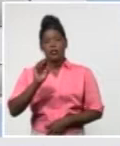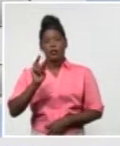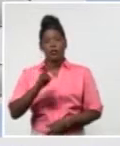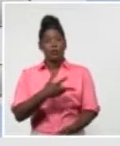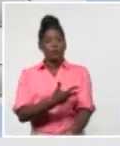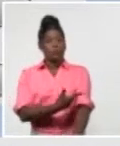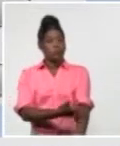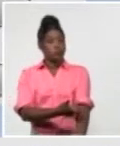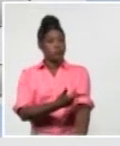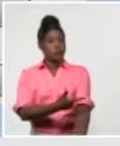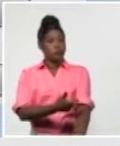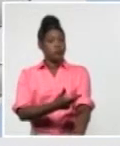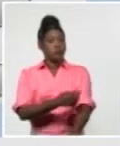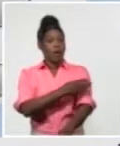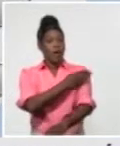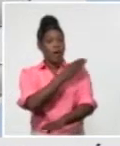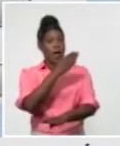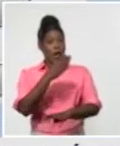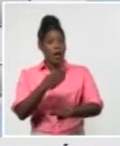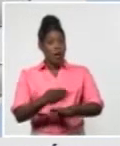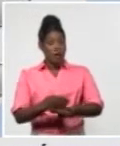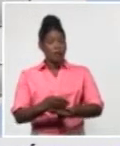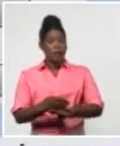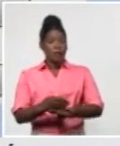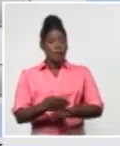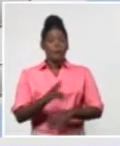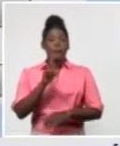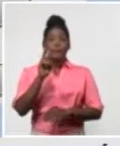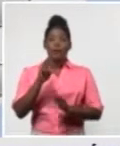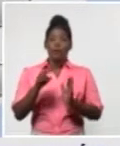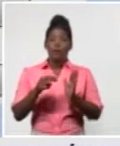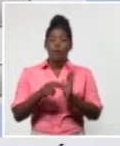175,372 samples studied and